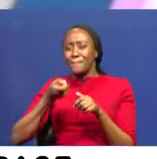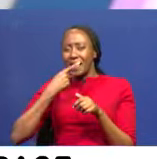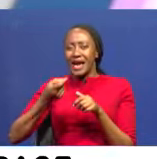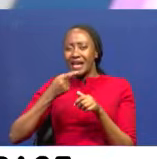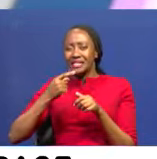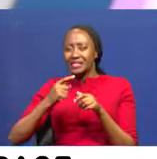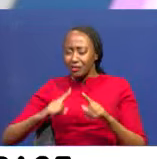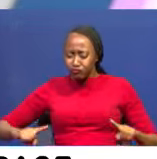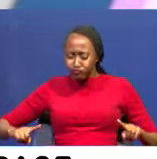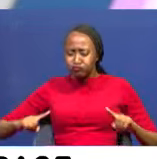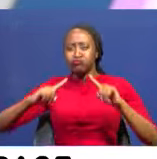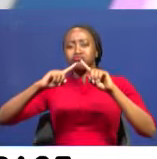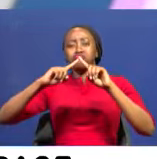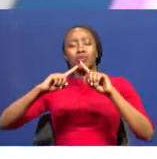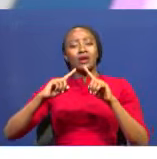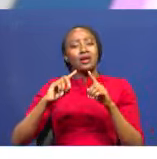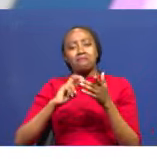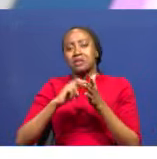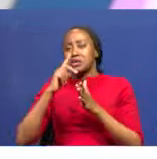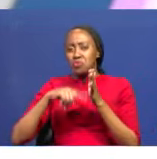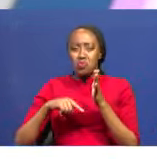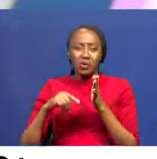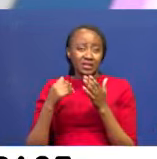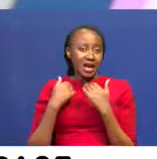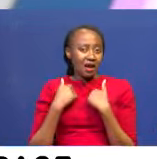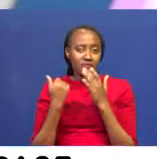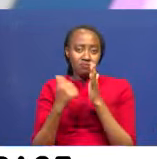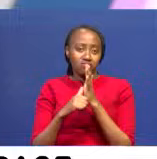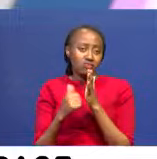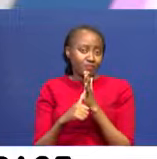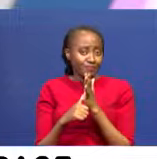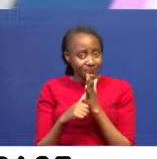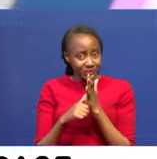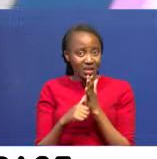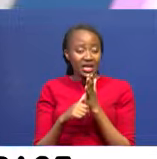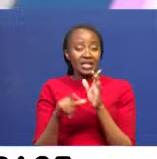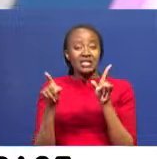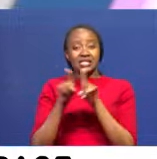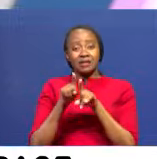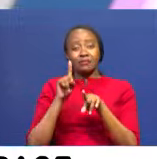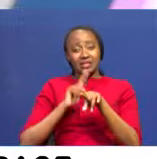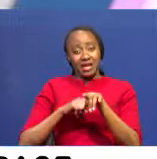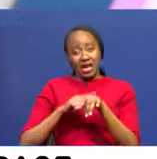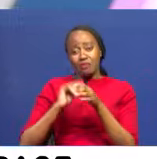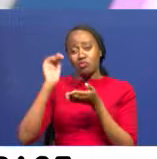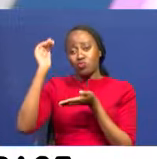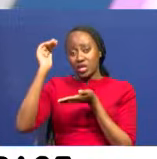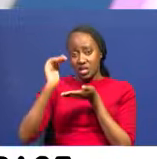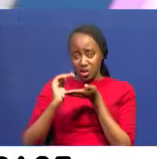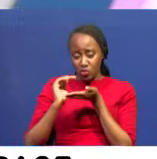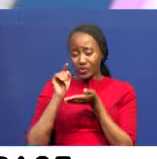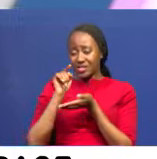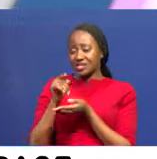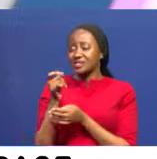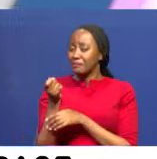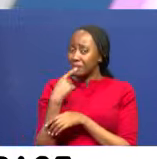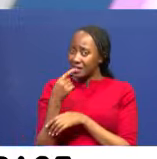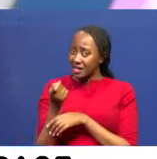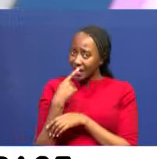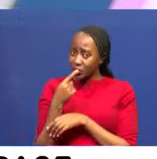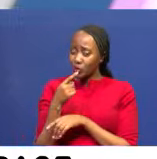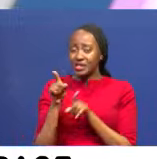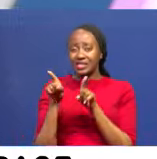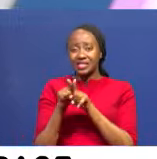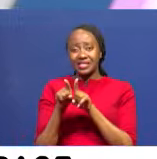also what we are working on with the Pharmaceutical Society is a mechanism as to how to minimize this medication and